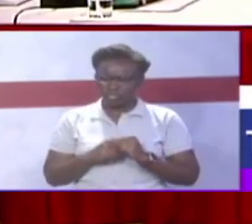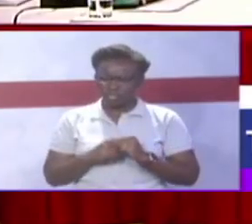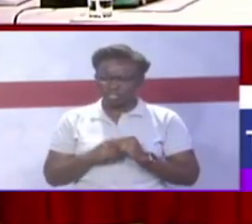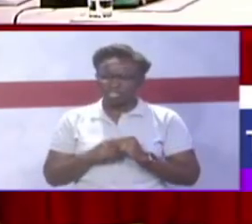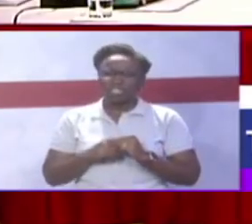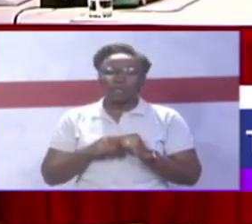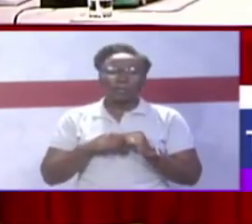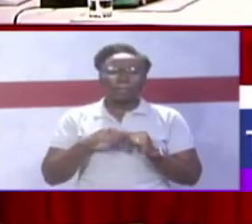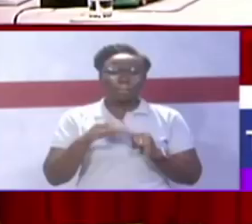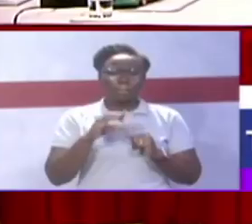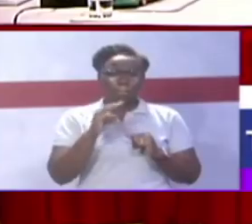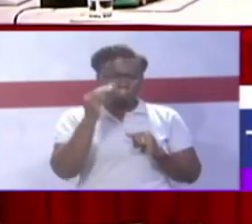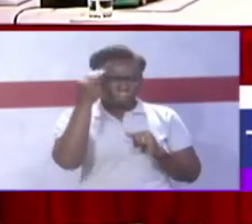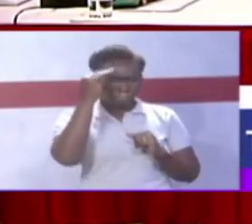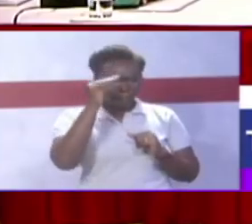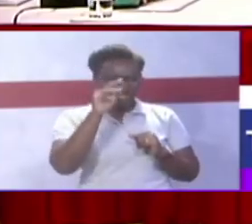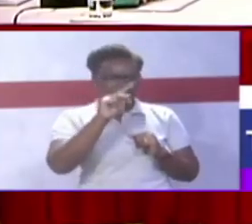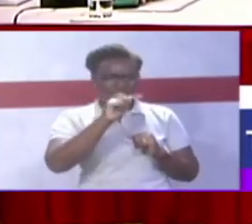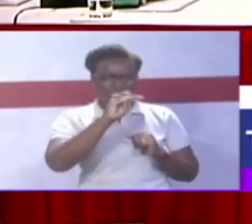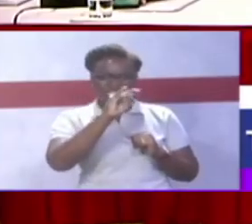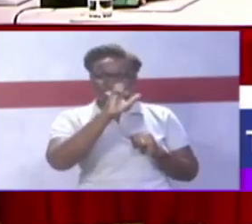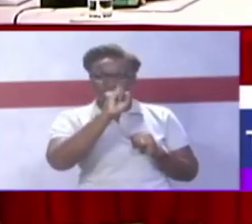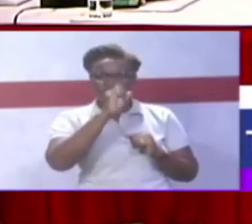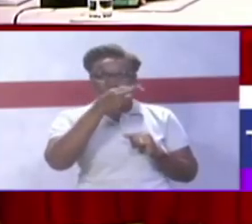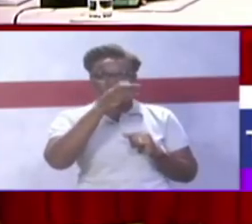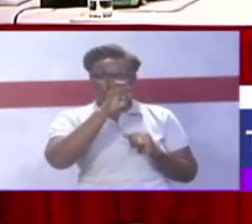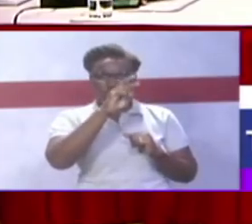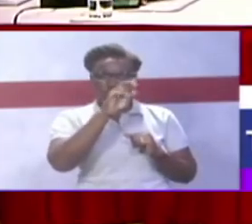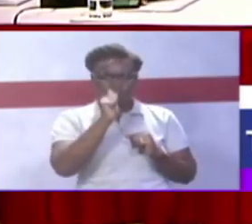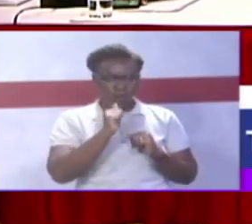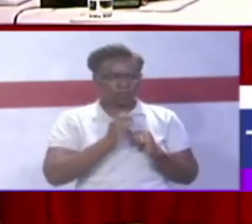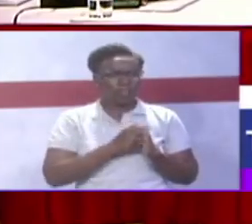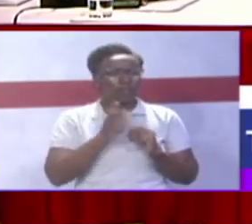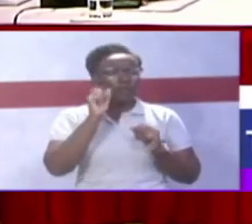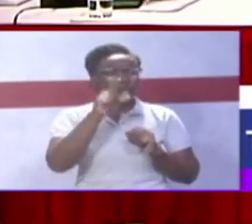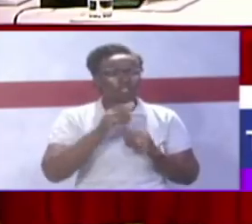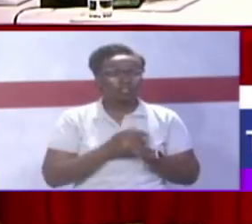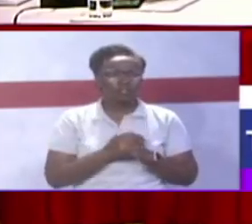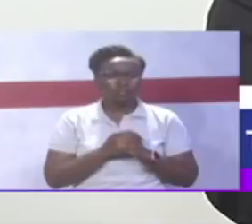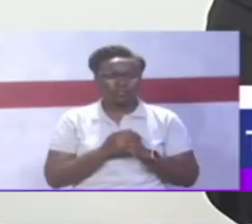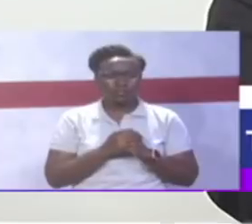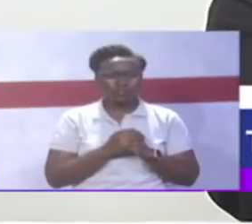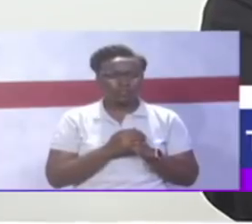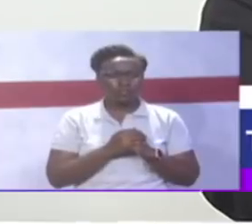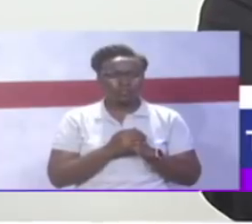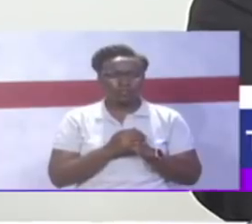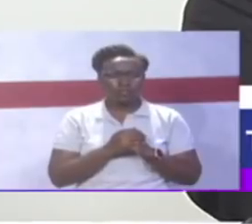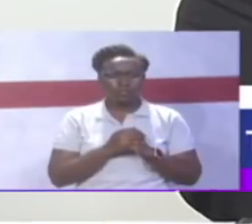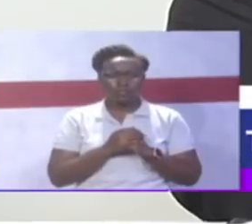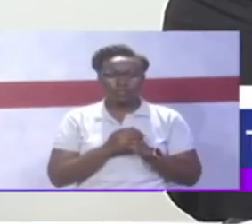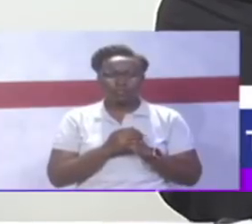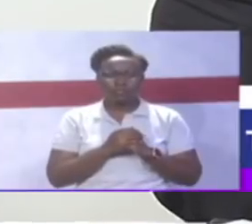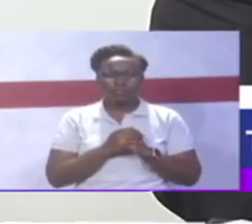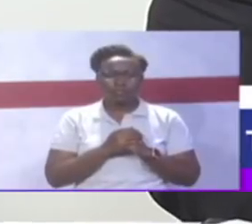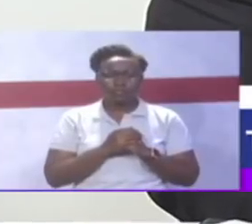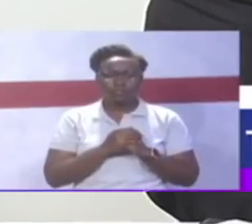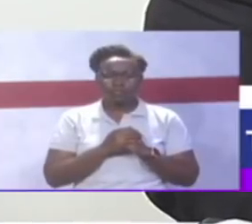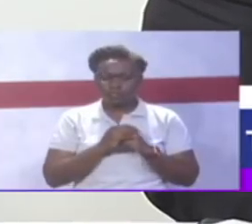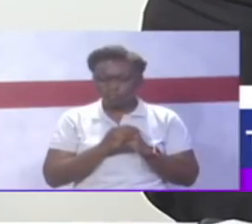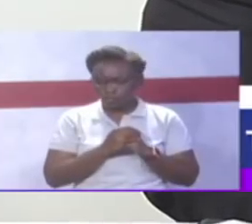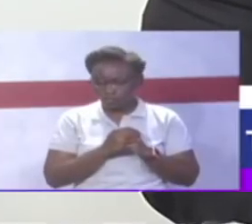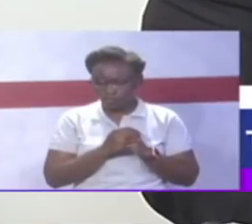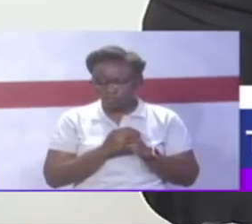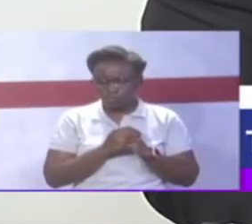is, how long after recovering from COVID did you actually take the vaccine? And how have you been